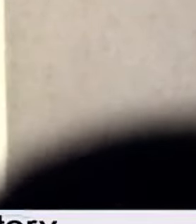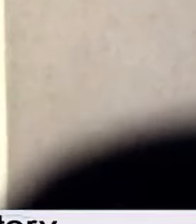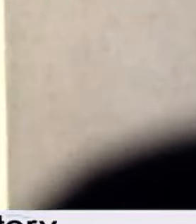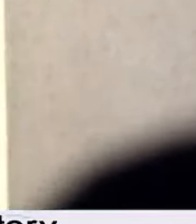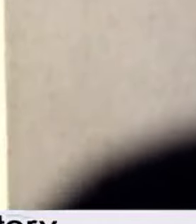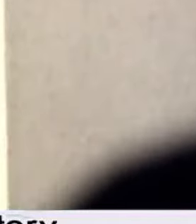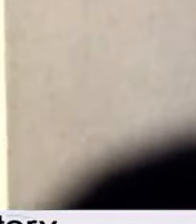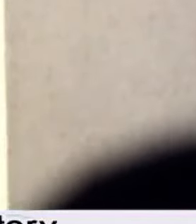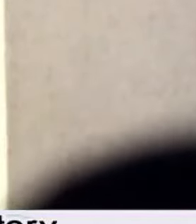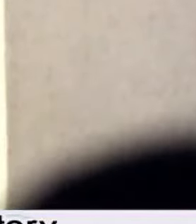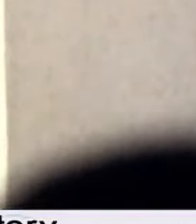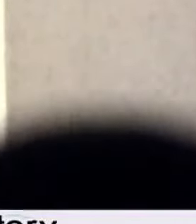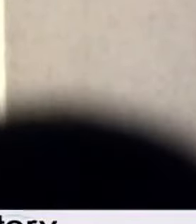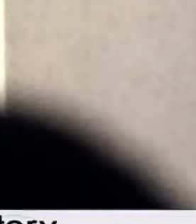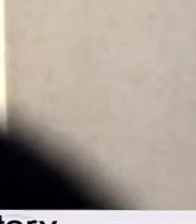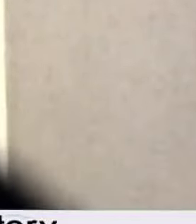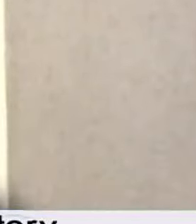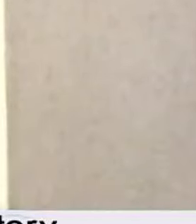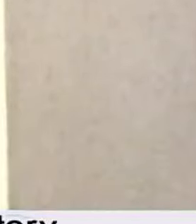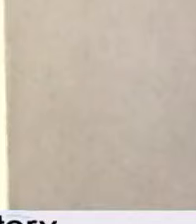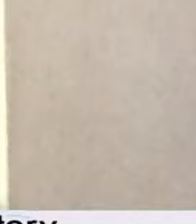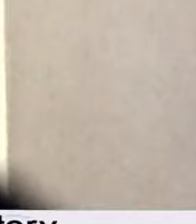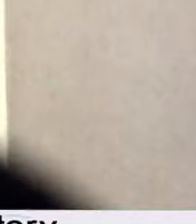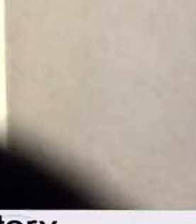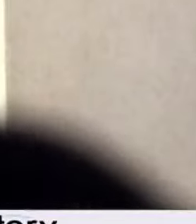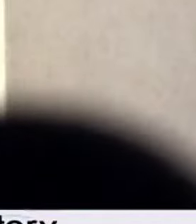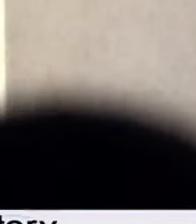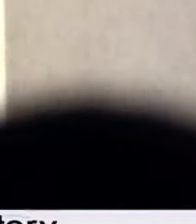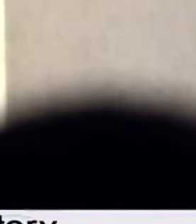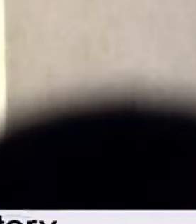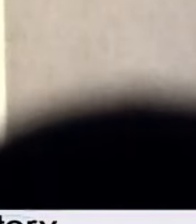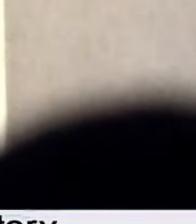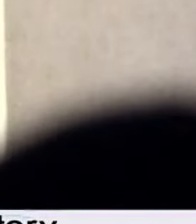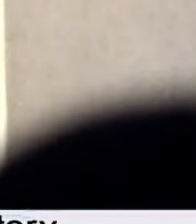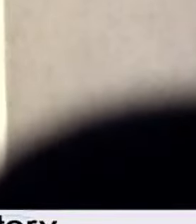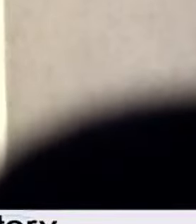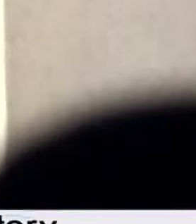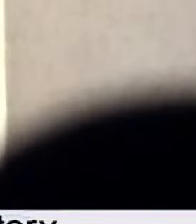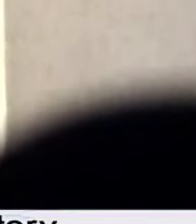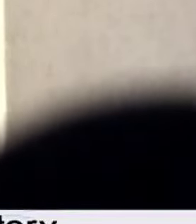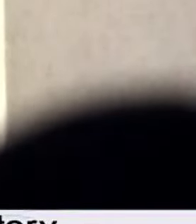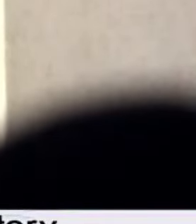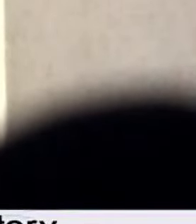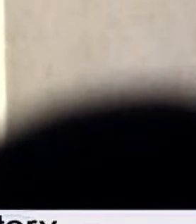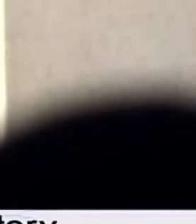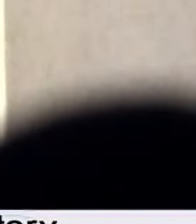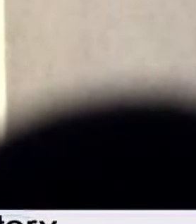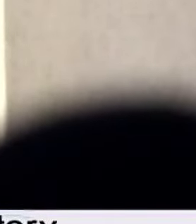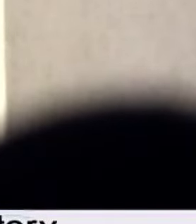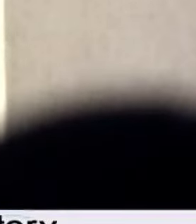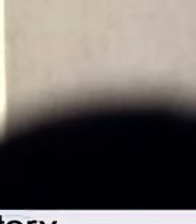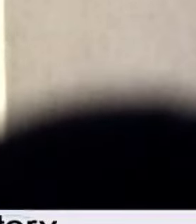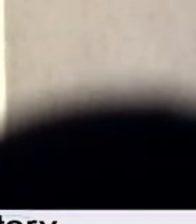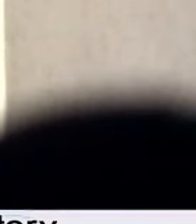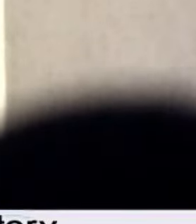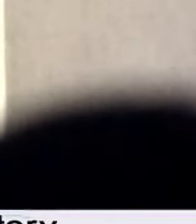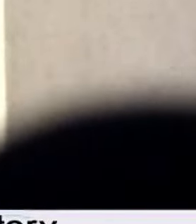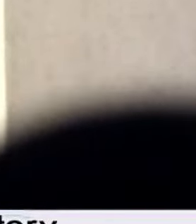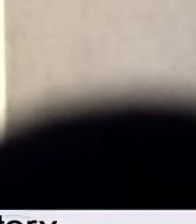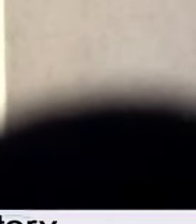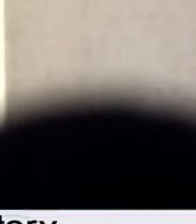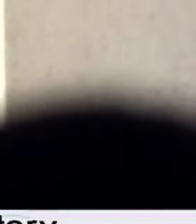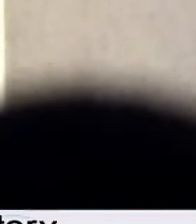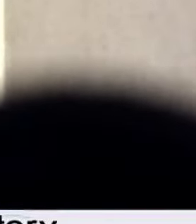better phone. Praise the Lord. You lost your phone today, get ready for a better phone. If you don't say amen, shauri